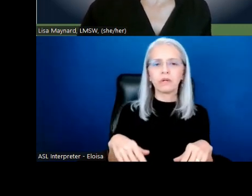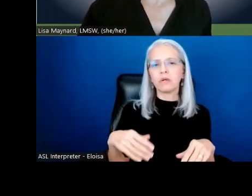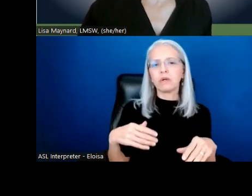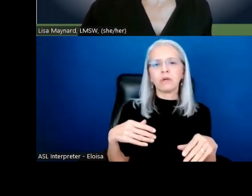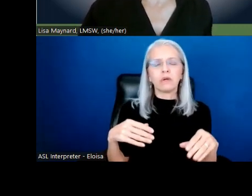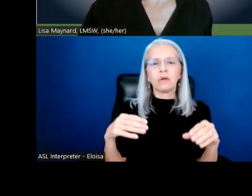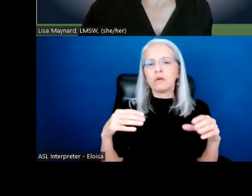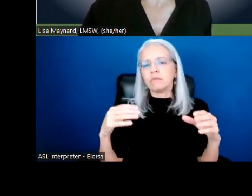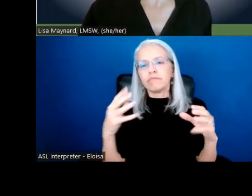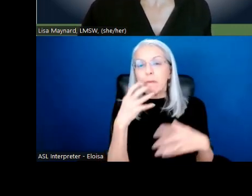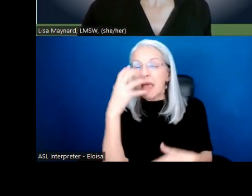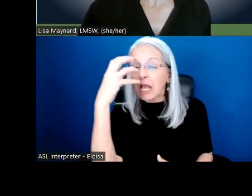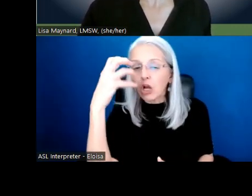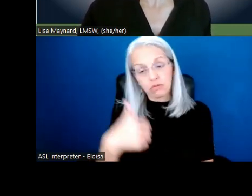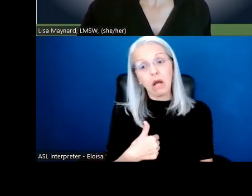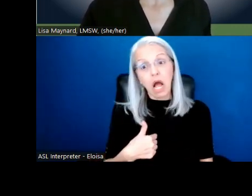I sure would be mad.